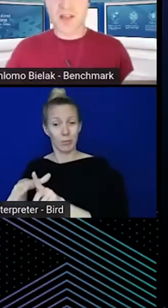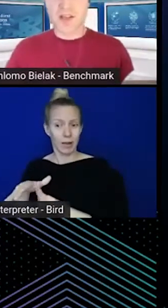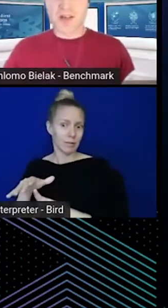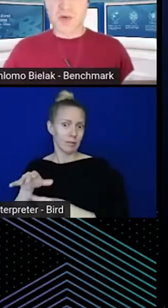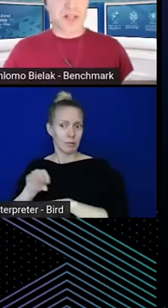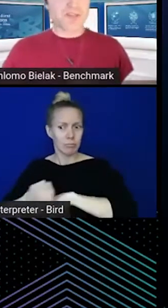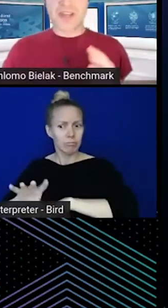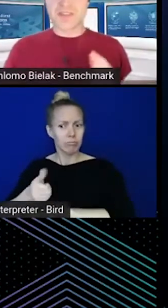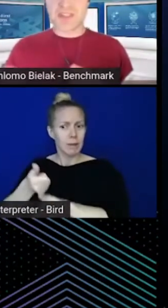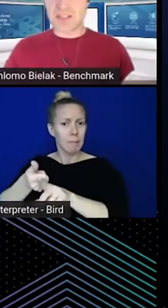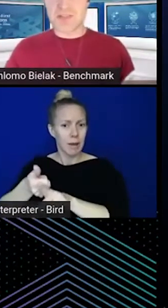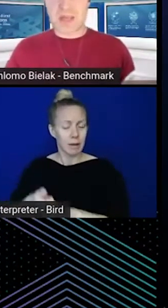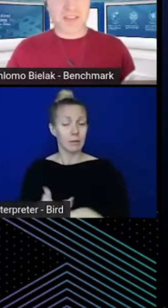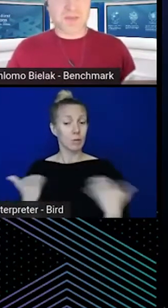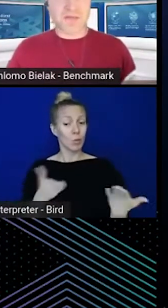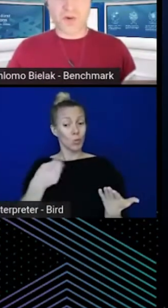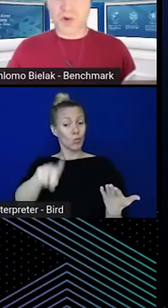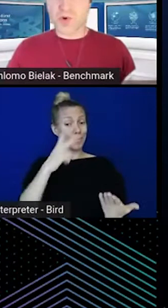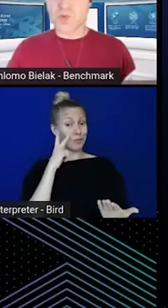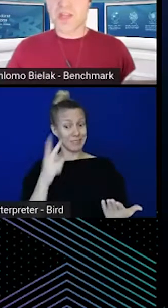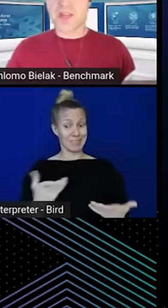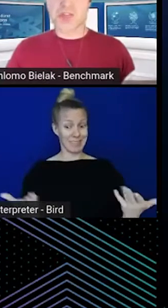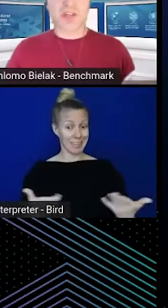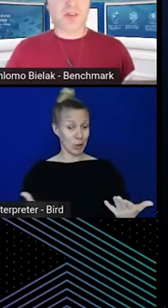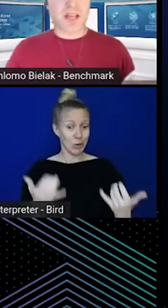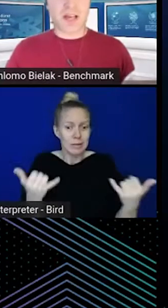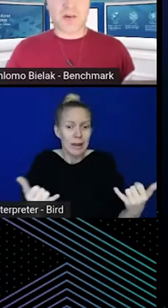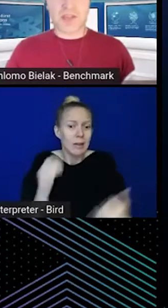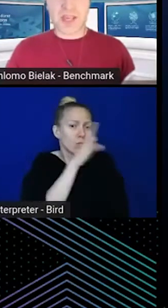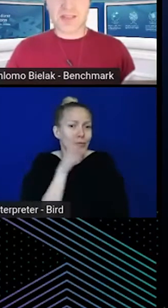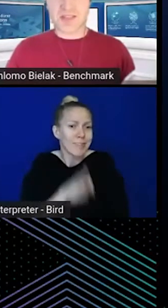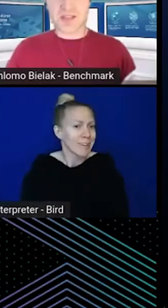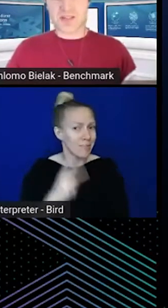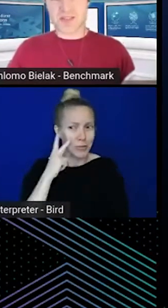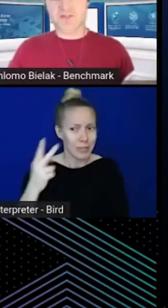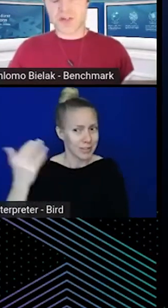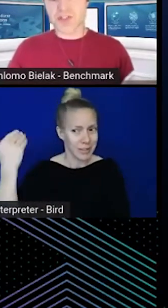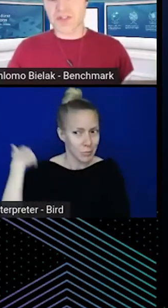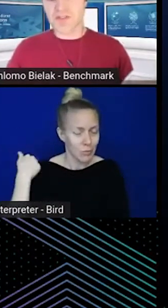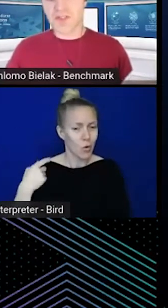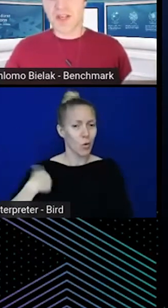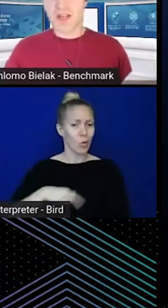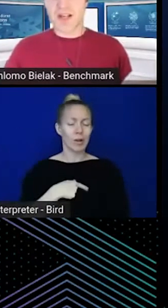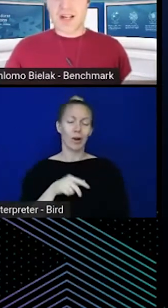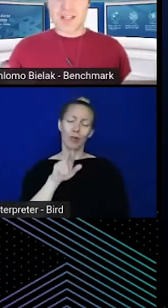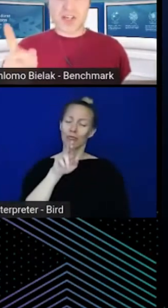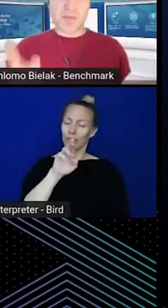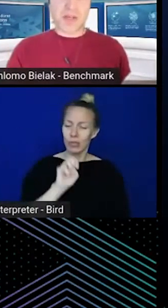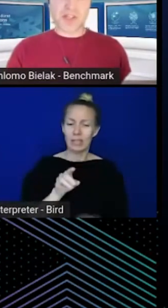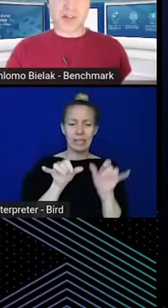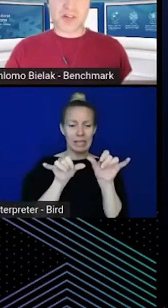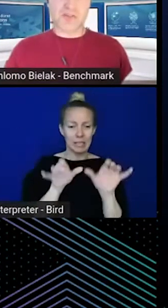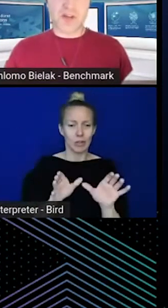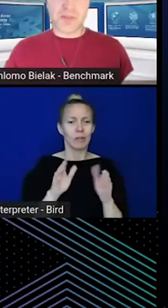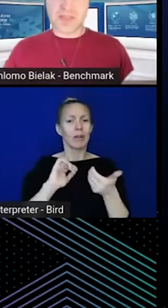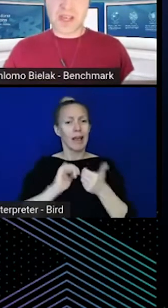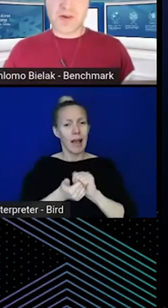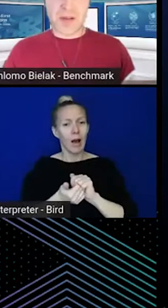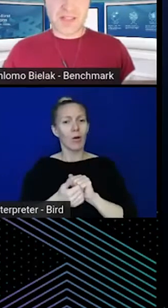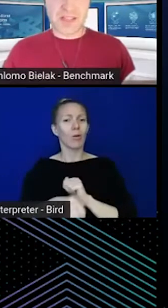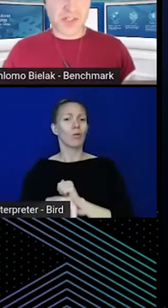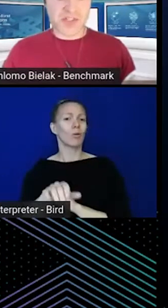else. You will have never seen these methods before, and we're re-engineering how the SDLC functions. I took a picture